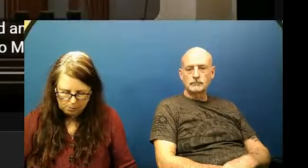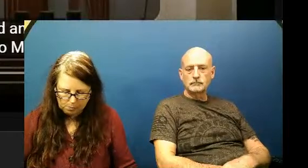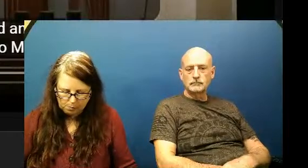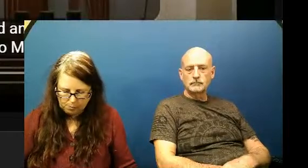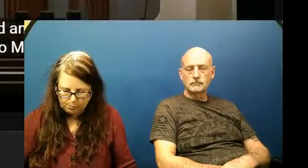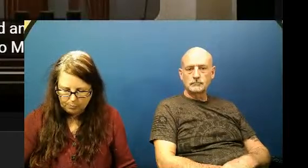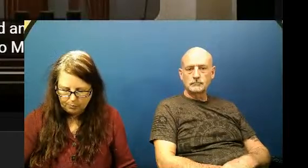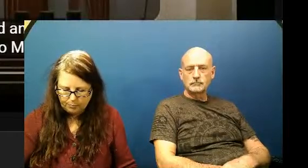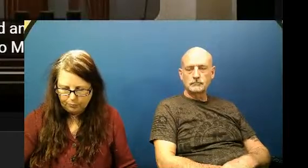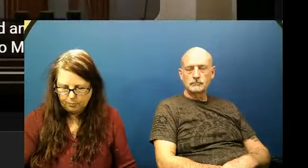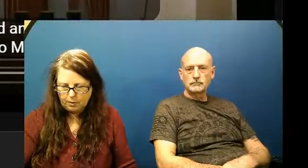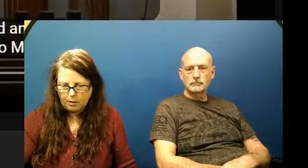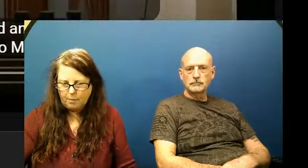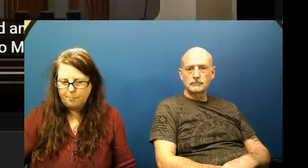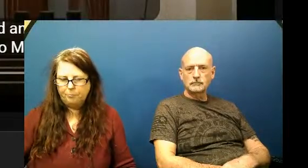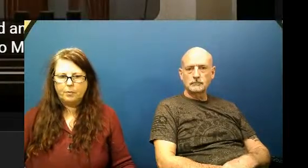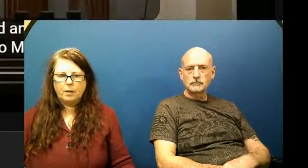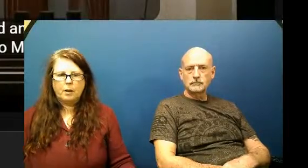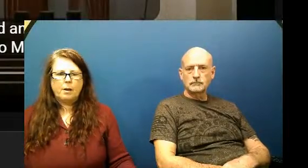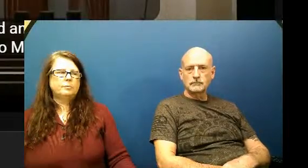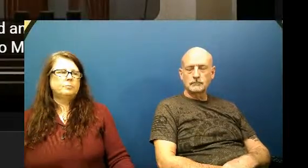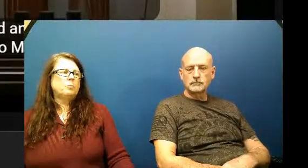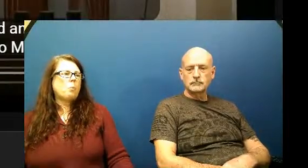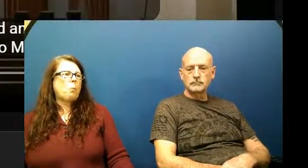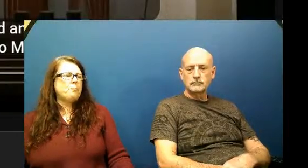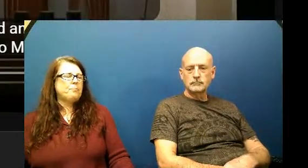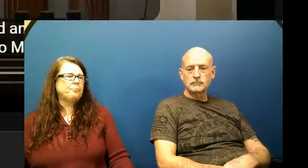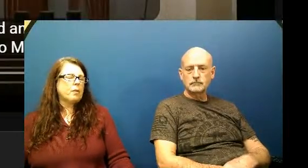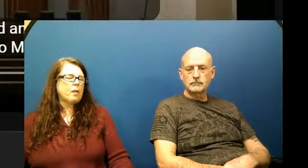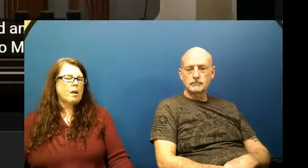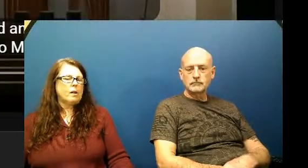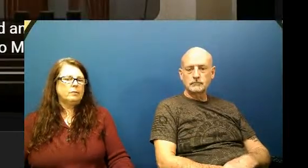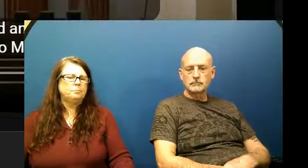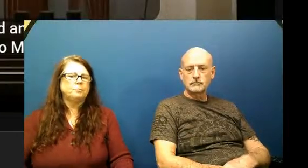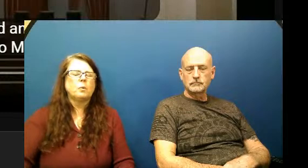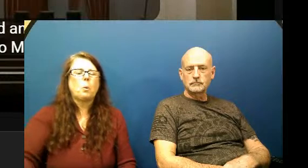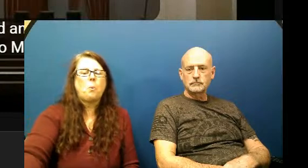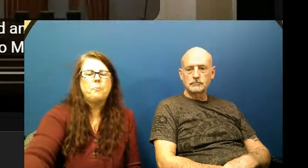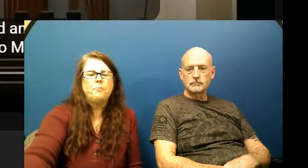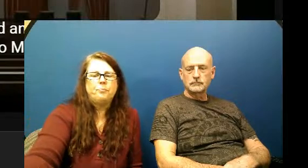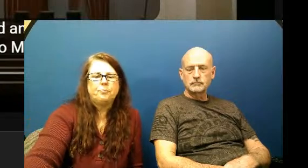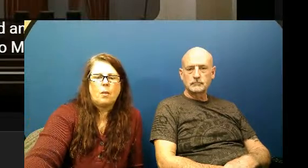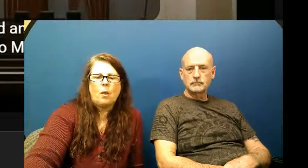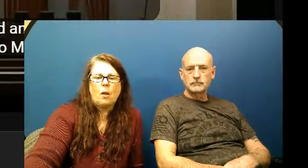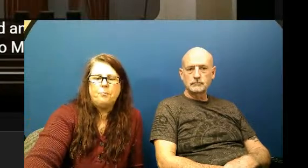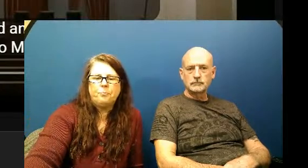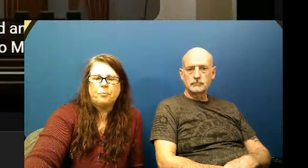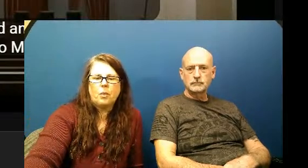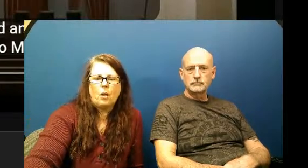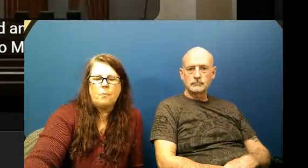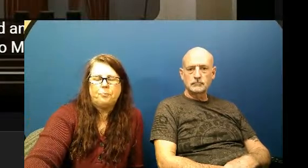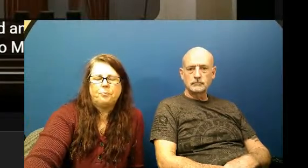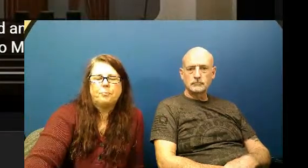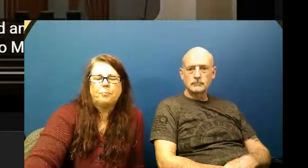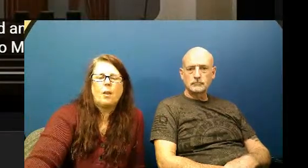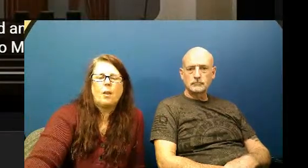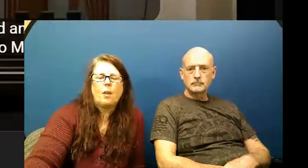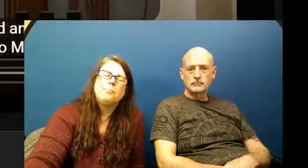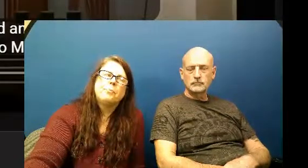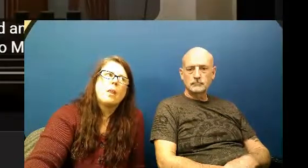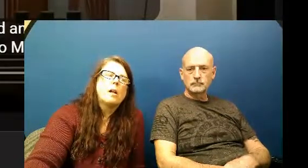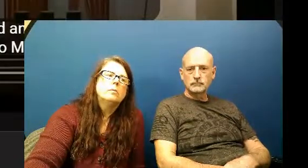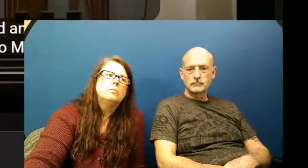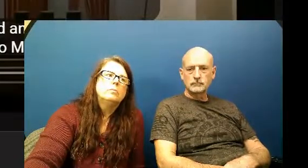are, and what our vices are. TikTok's immense data set would give the PRC a powerful tool for harassment.